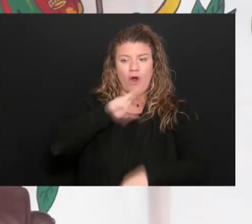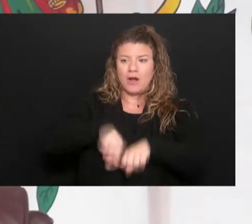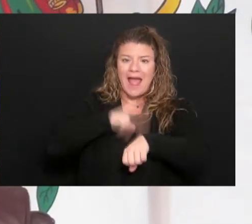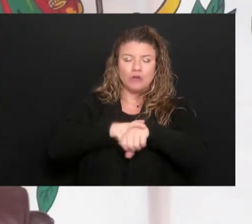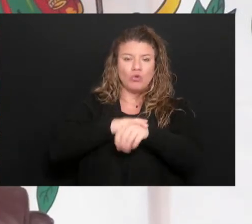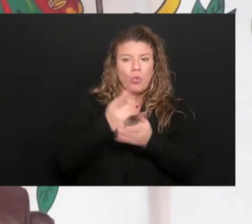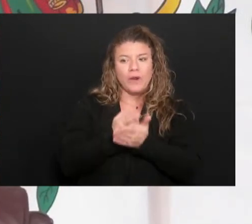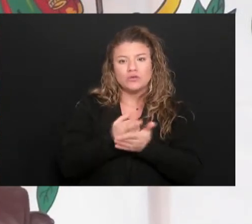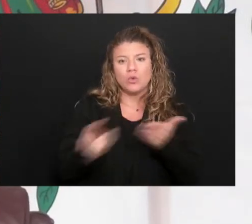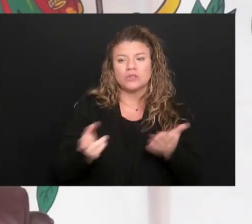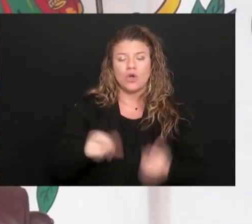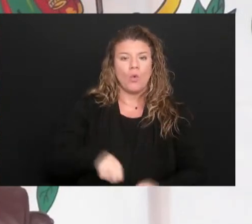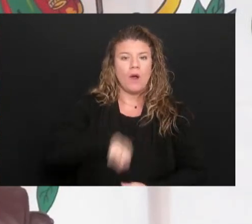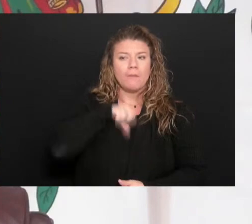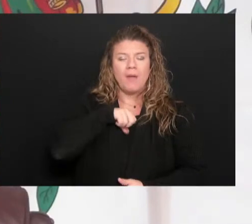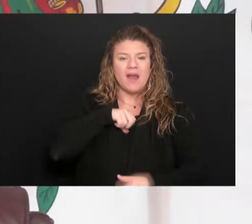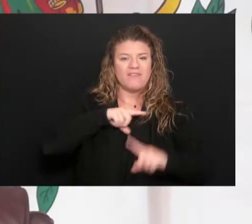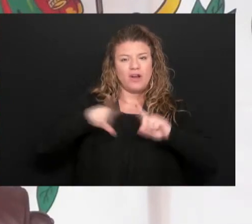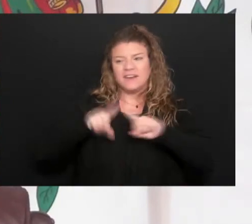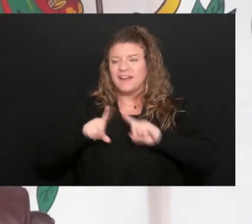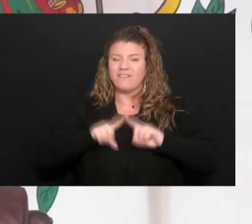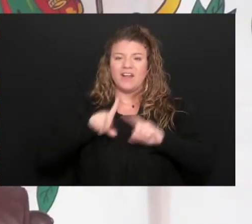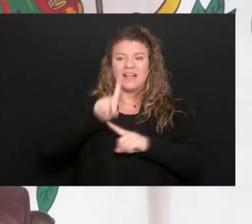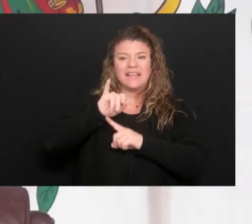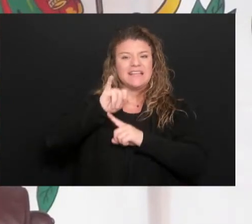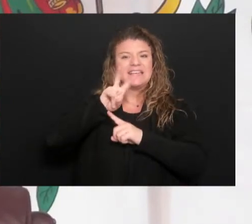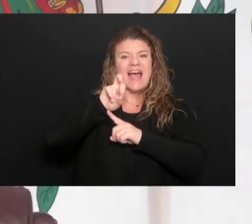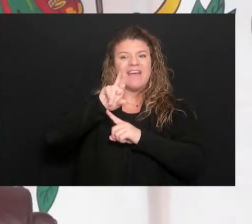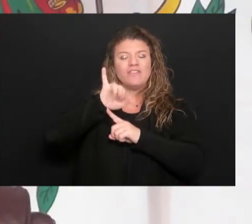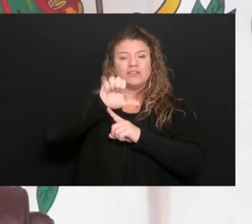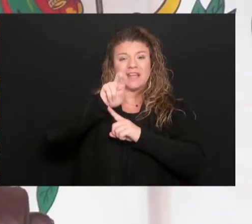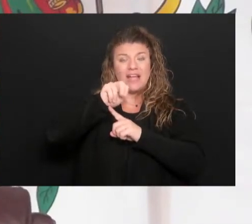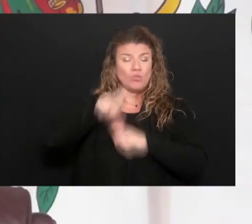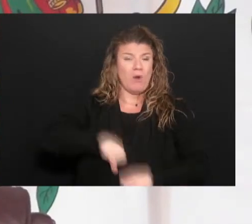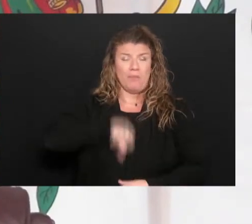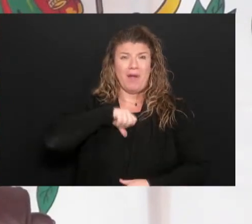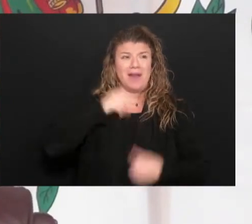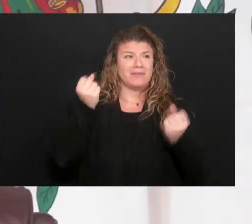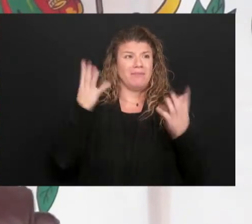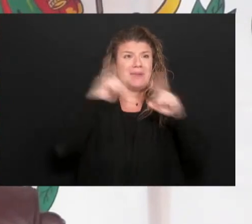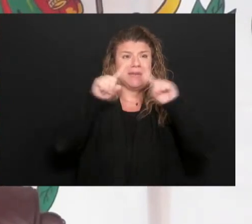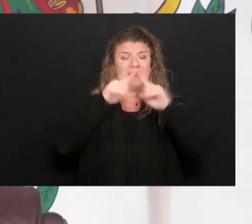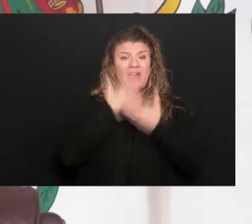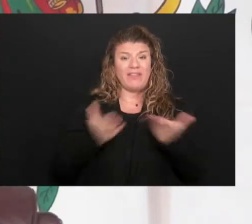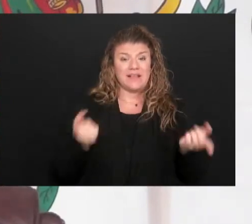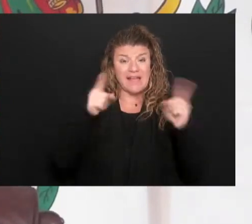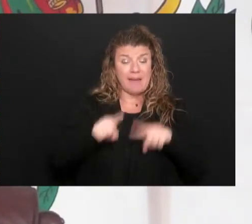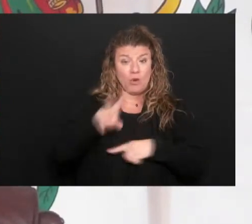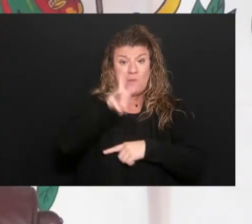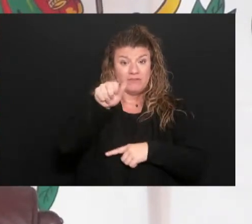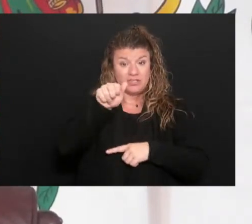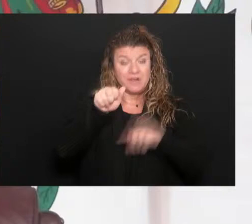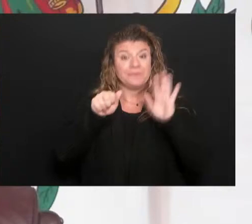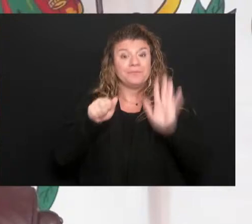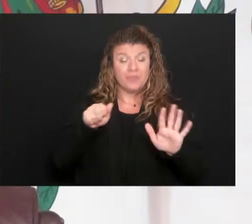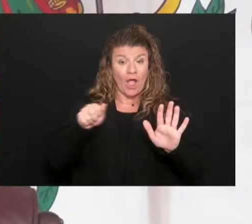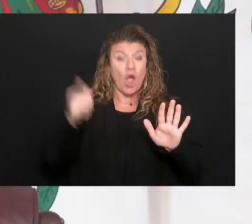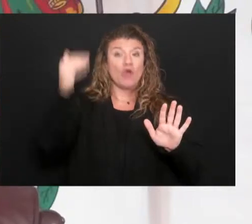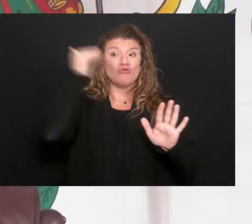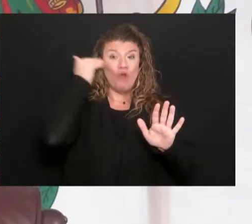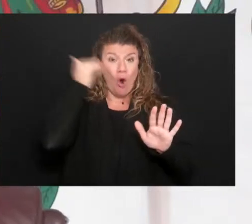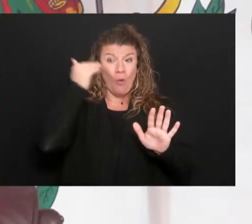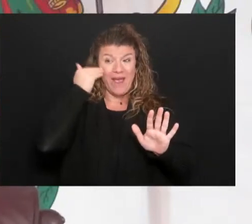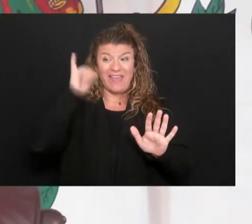resources. We're proud of our diversification. We're proud of all the great stuff that's going on in West Virginia. Now, with that being